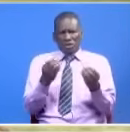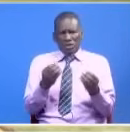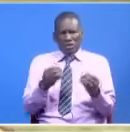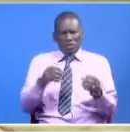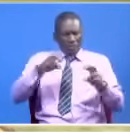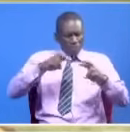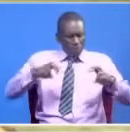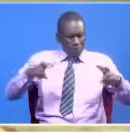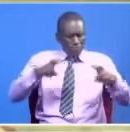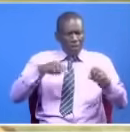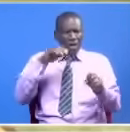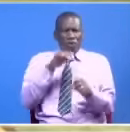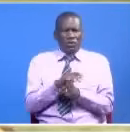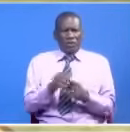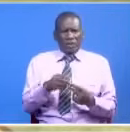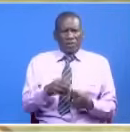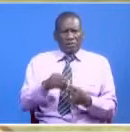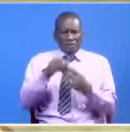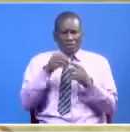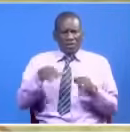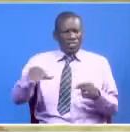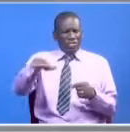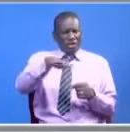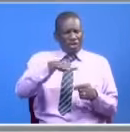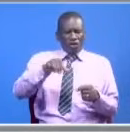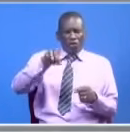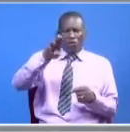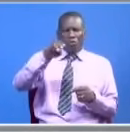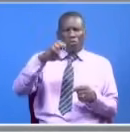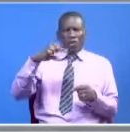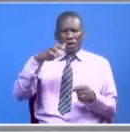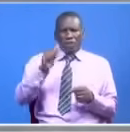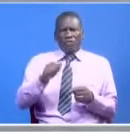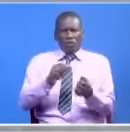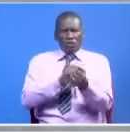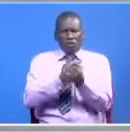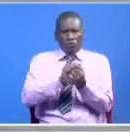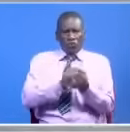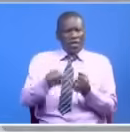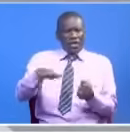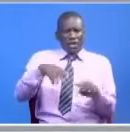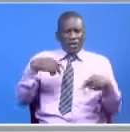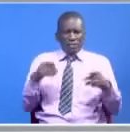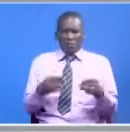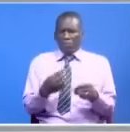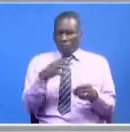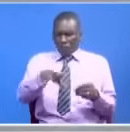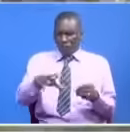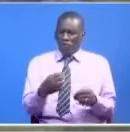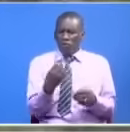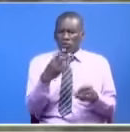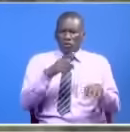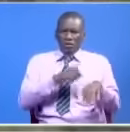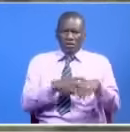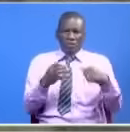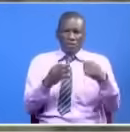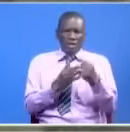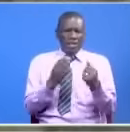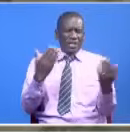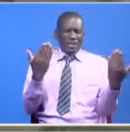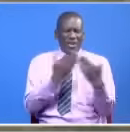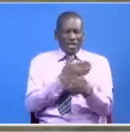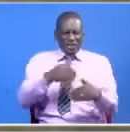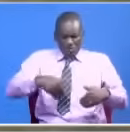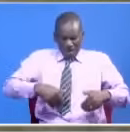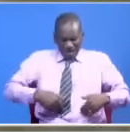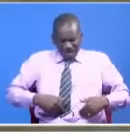tumezunguka sana sana, especially this area ya Muiga. On Friday, area residents found the two at around 8 p.m. They appeared hungry